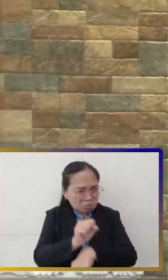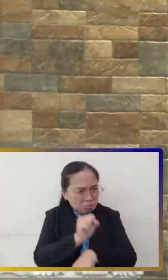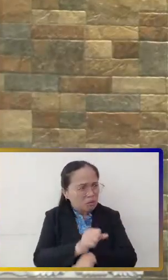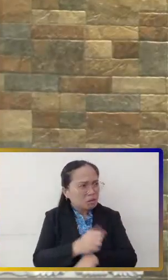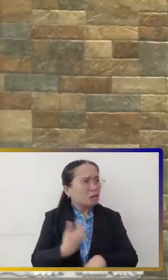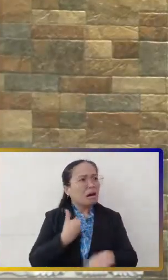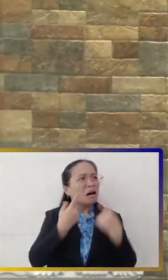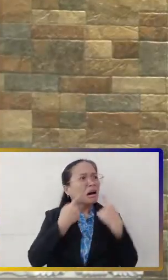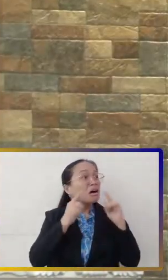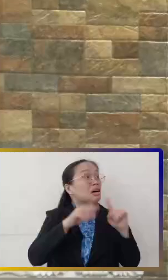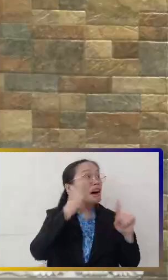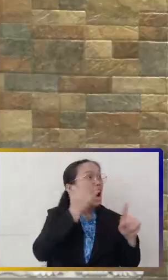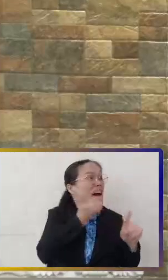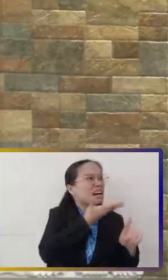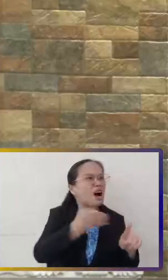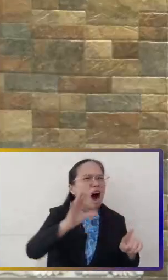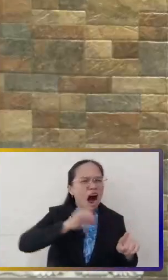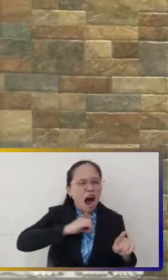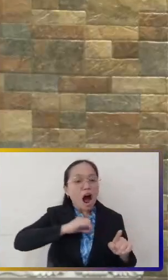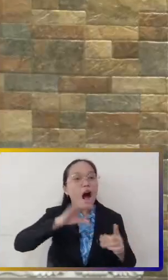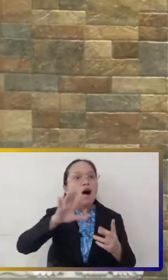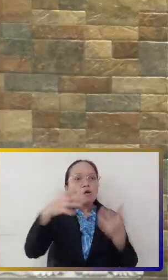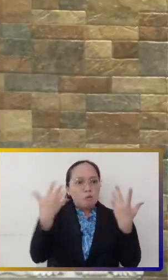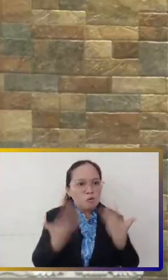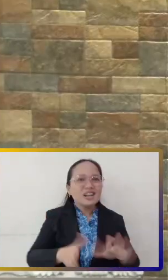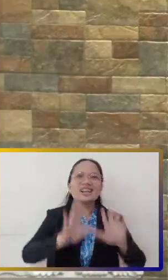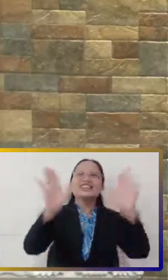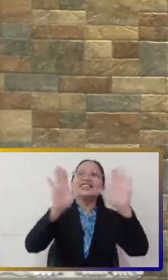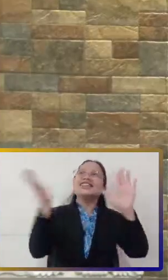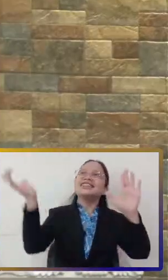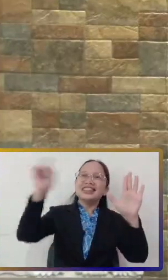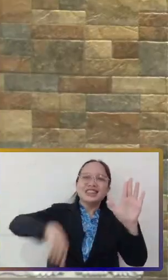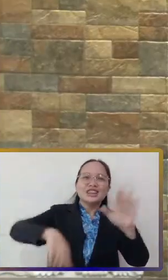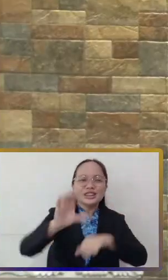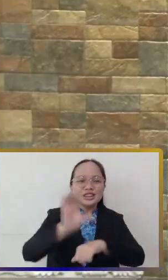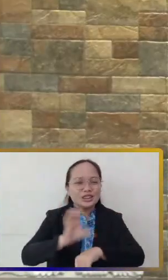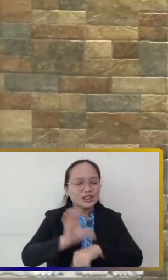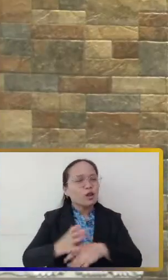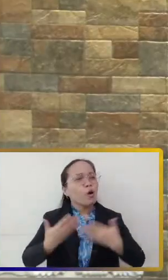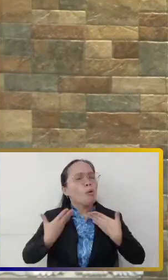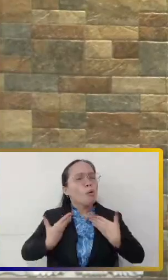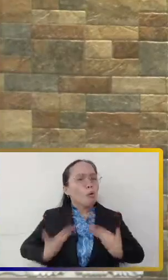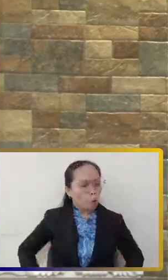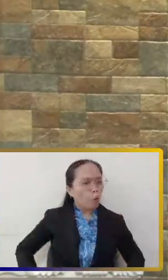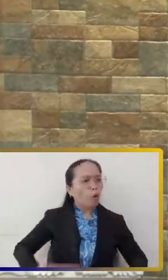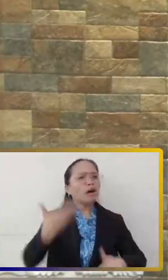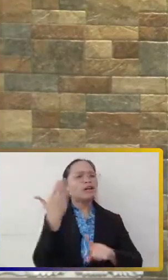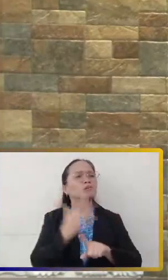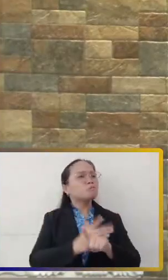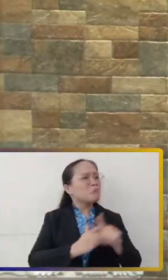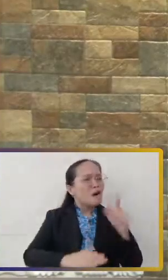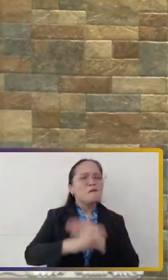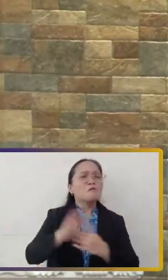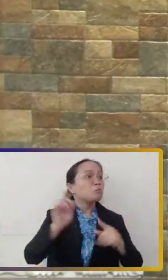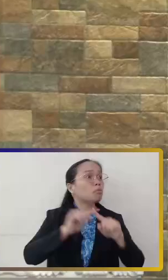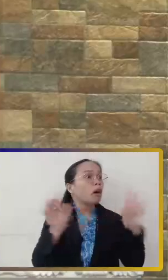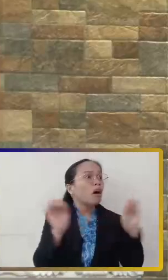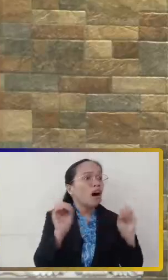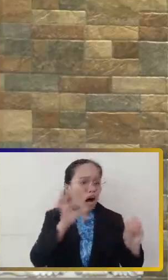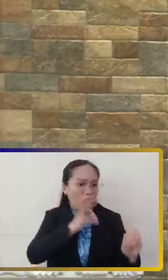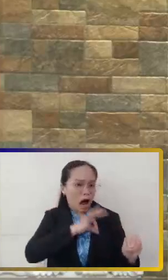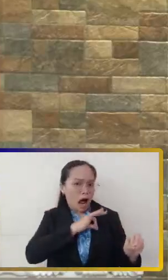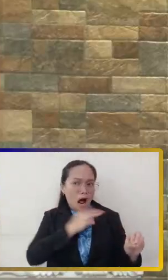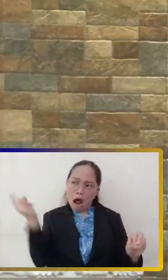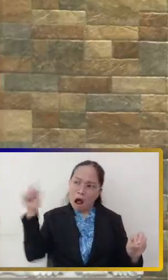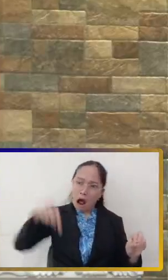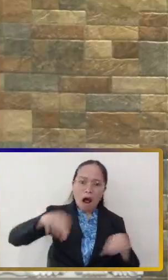It's because naniniwala ka, nandito ka ng Sunday, nakabihis ka ng Sunday, but you are not getting the benefit of coming